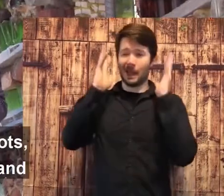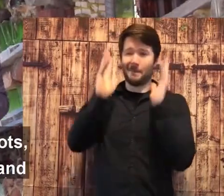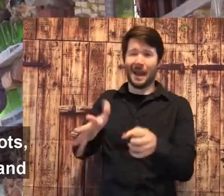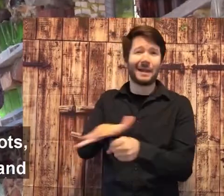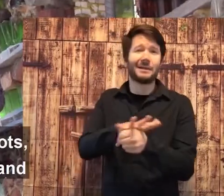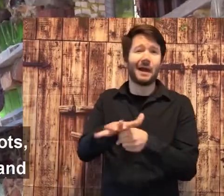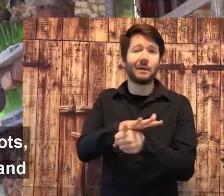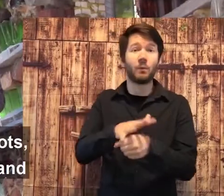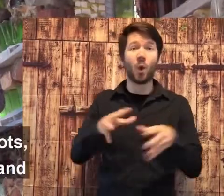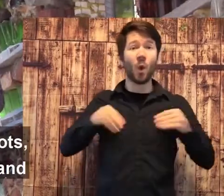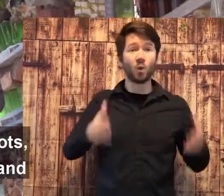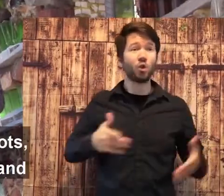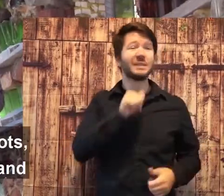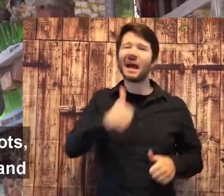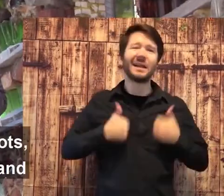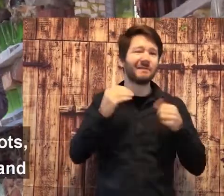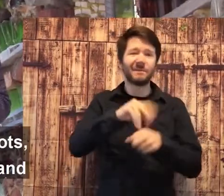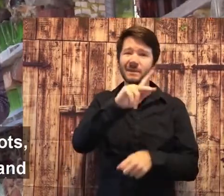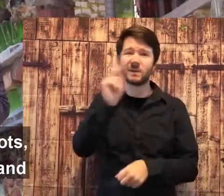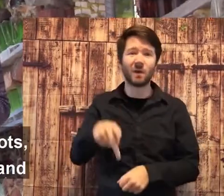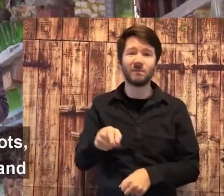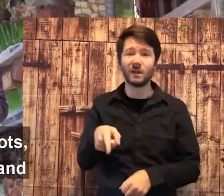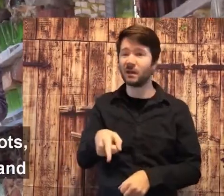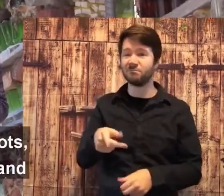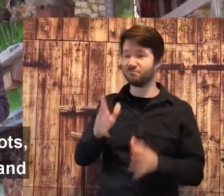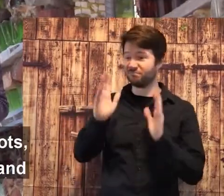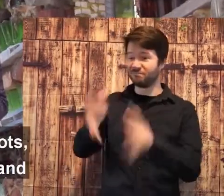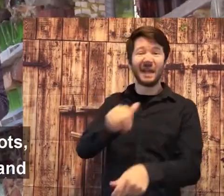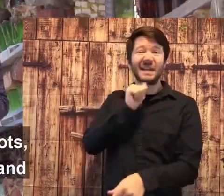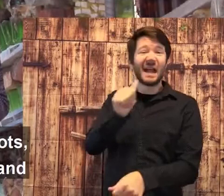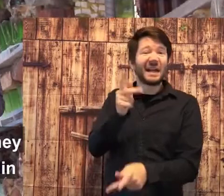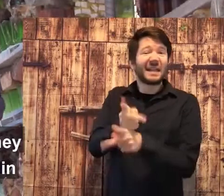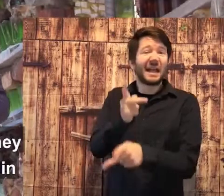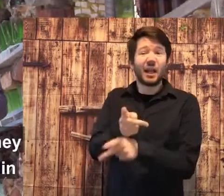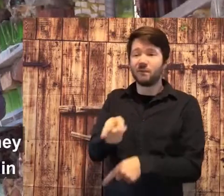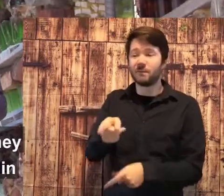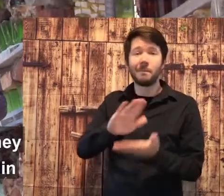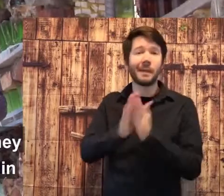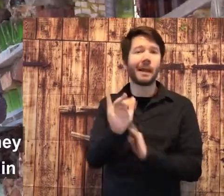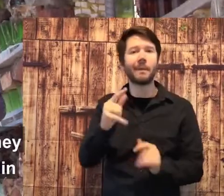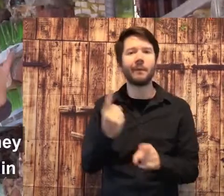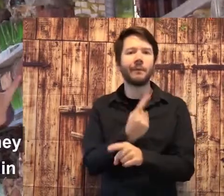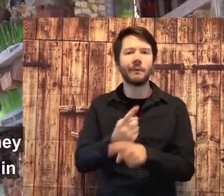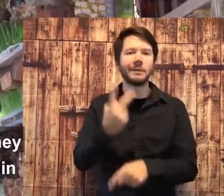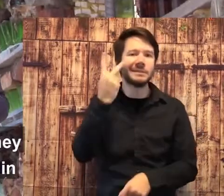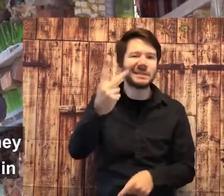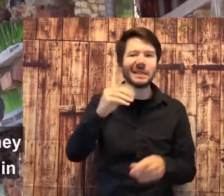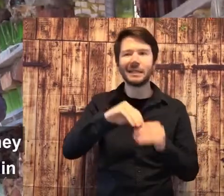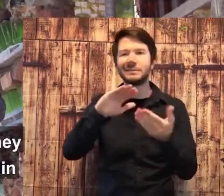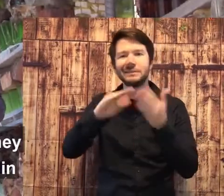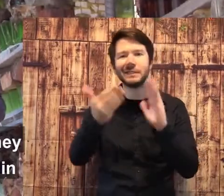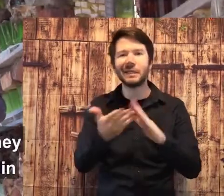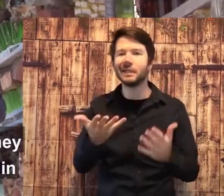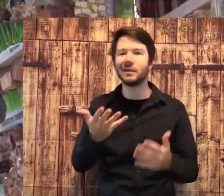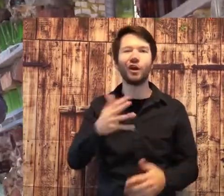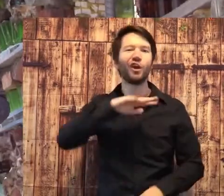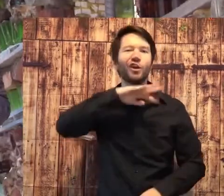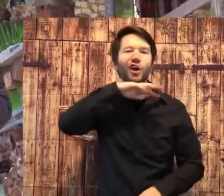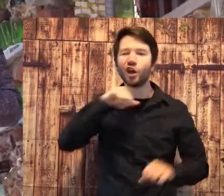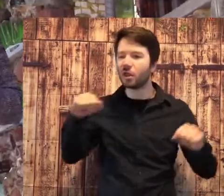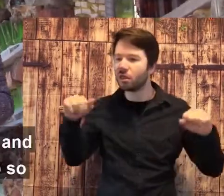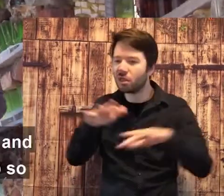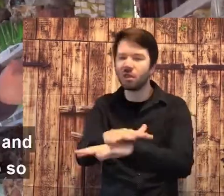those were really just abandoned lots, the owners did not live in Philadelphia, and they were not taking care of them. So there were like a lot of places you might see in the